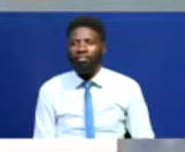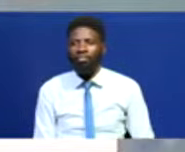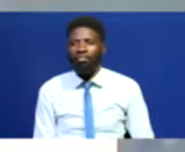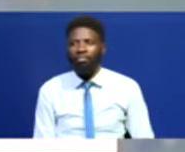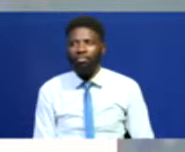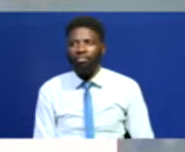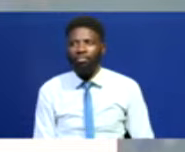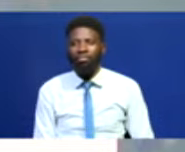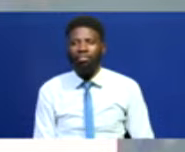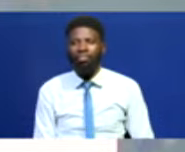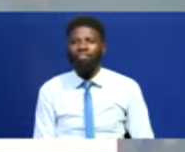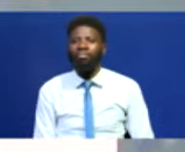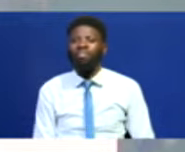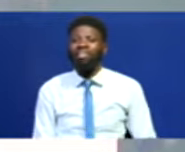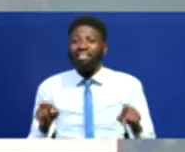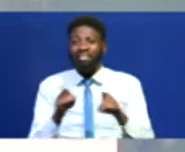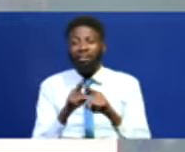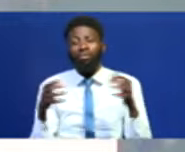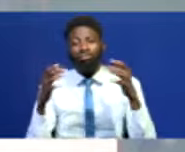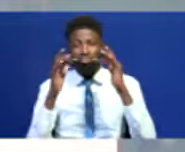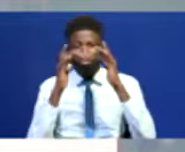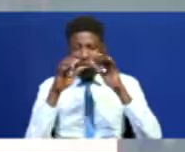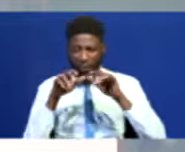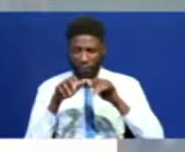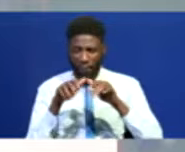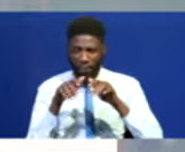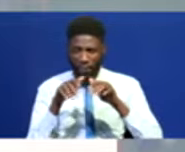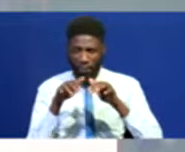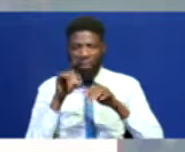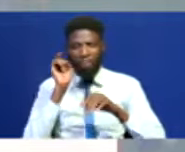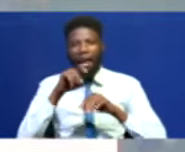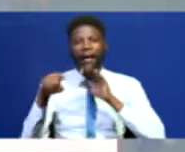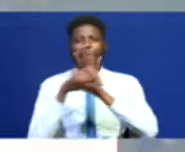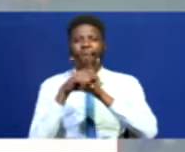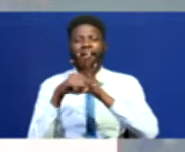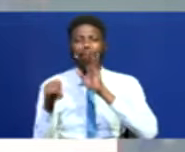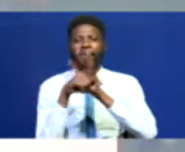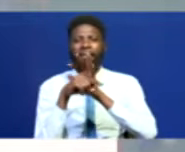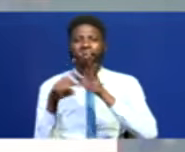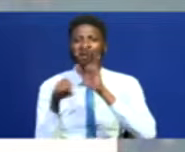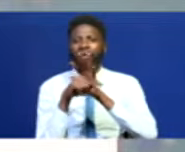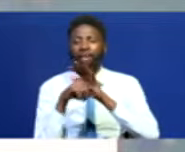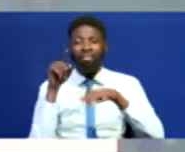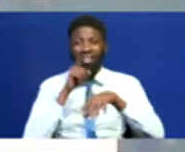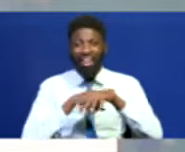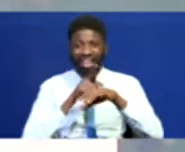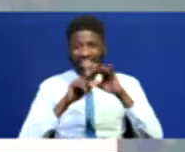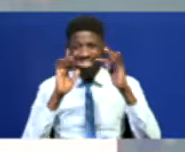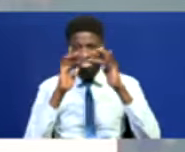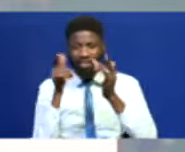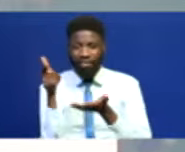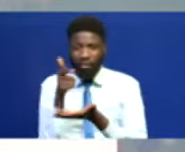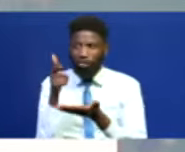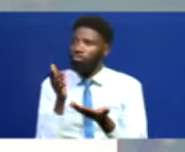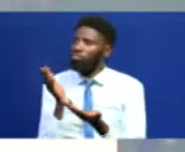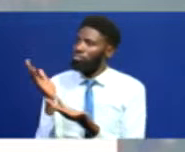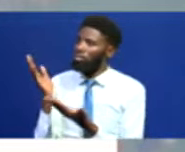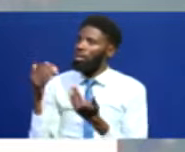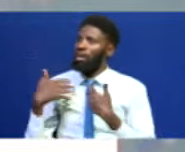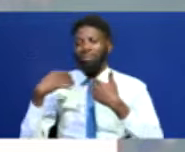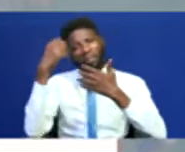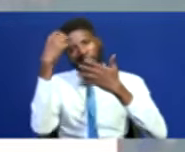As it is the keyboard warrior's sacred duty to criticize every moment captured online, they surely had a lot to